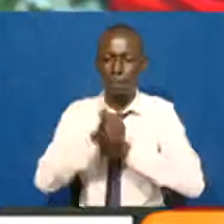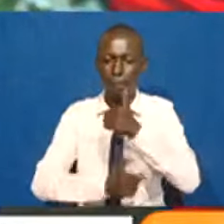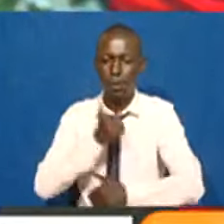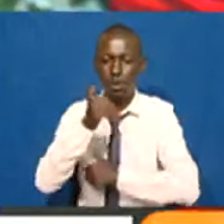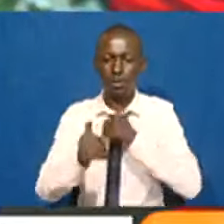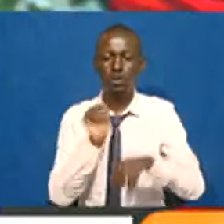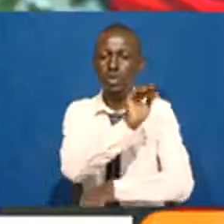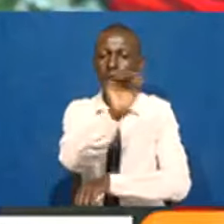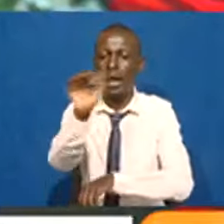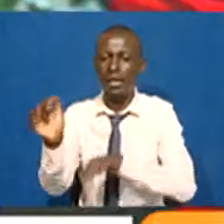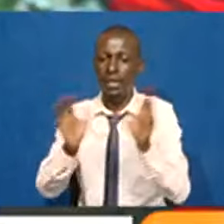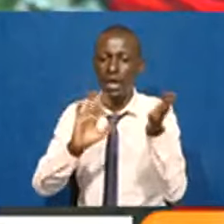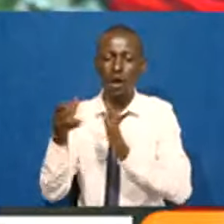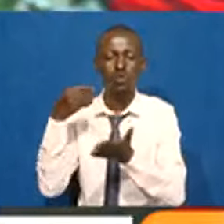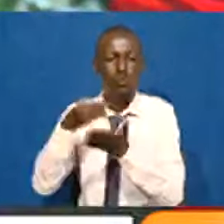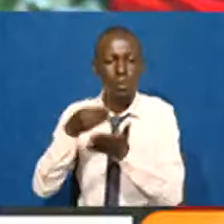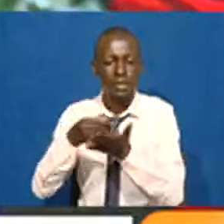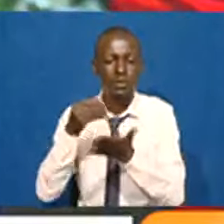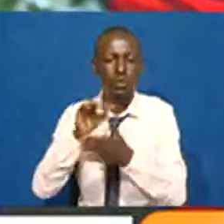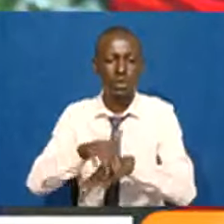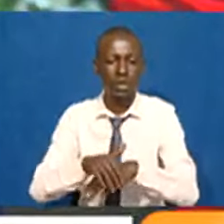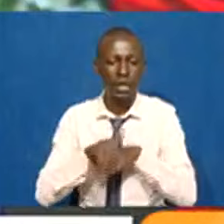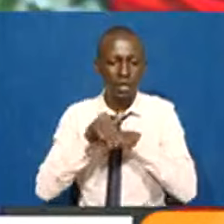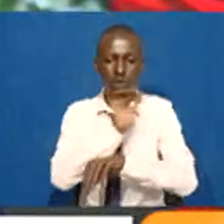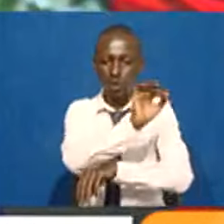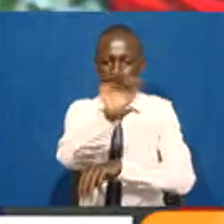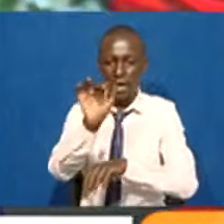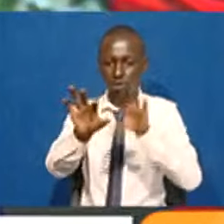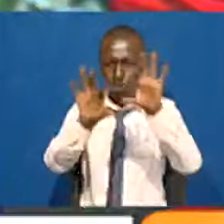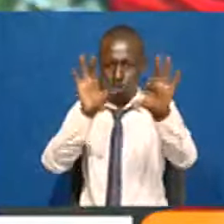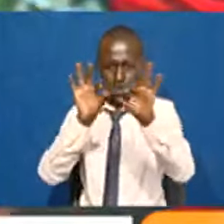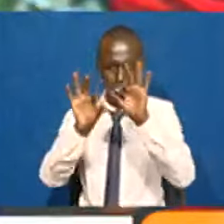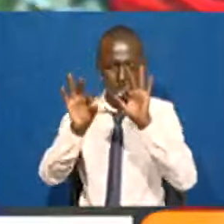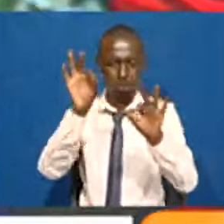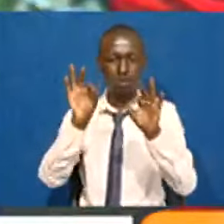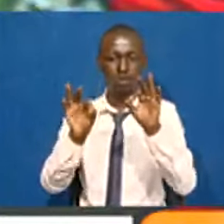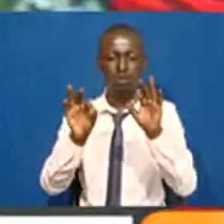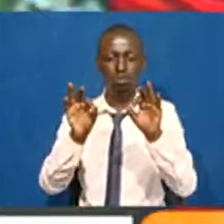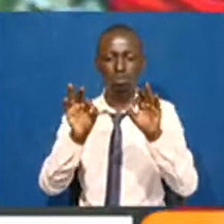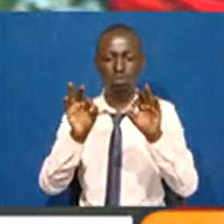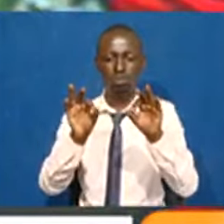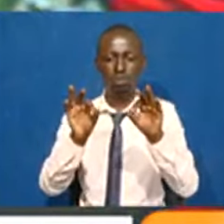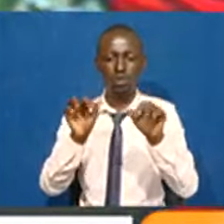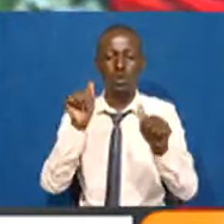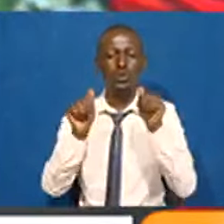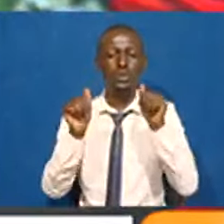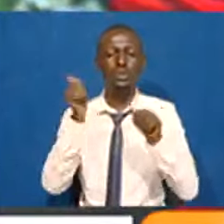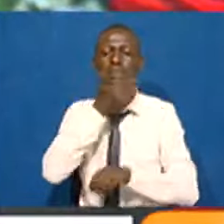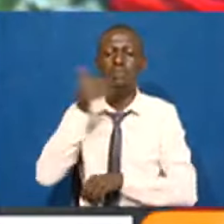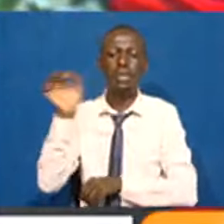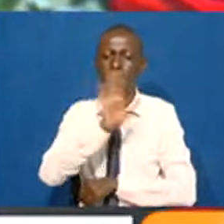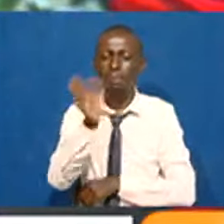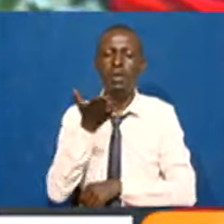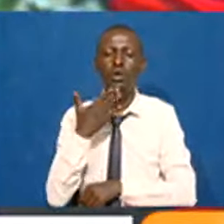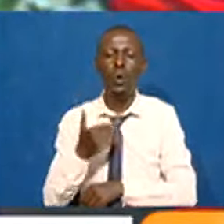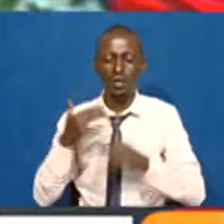process starts when we ask you now to choose the coffin of your choice. As the CEO has indicated, we have got